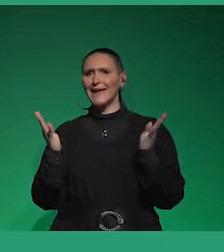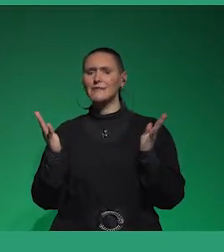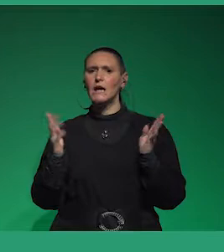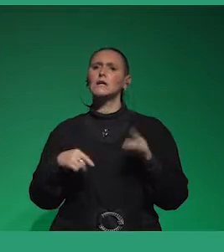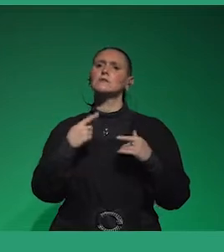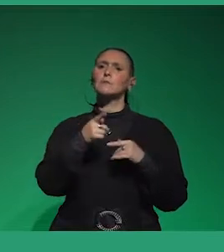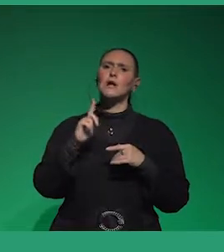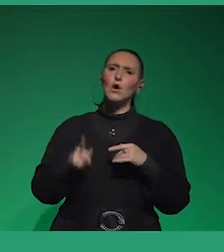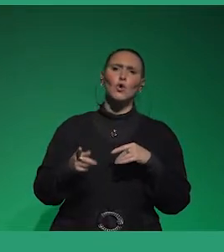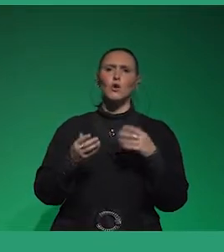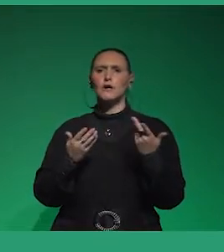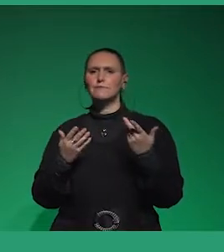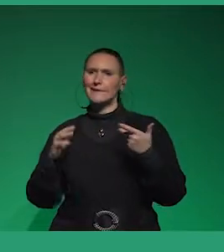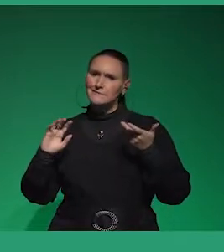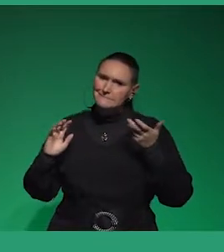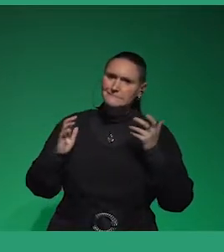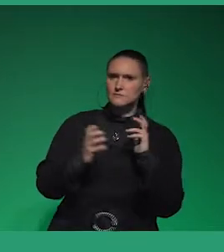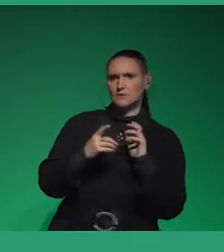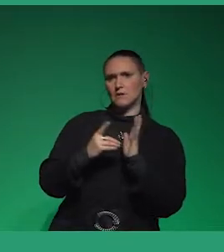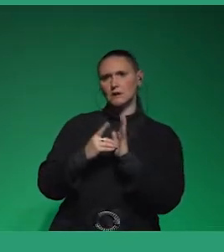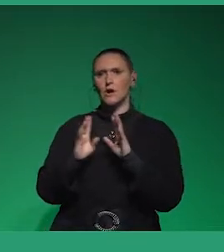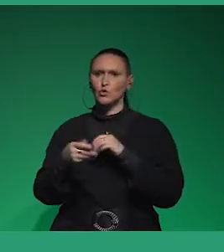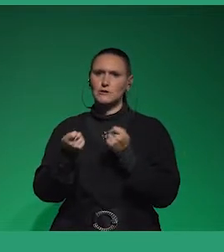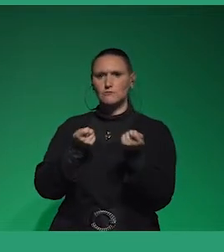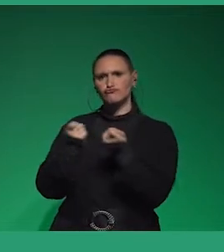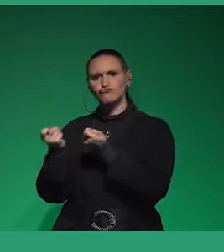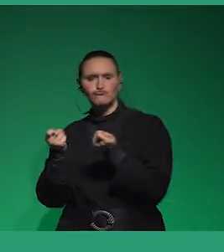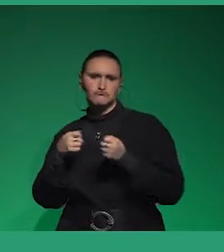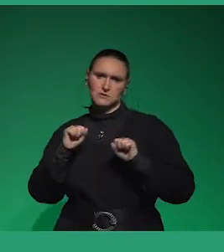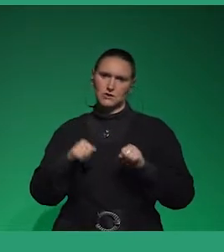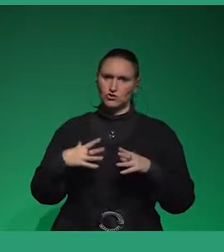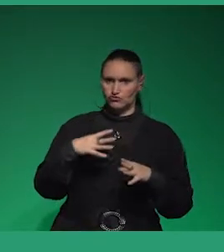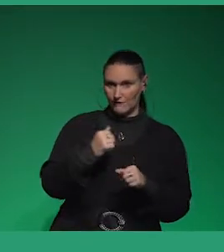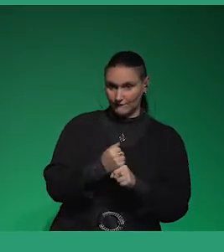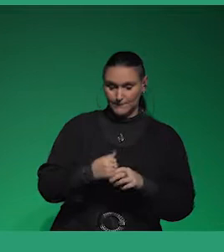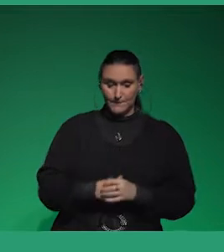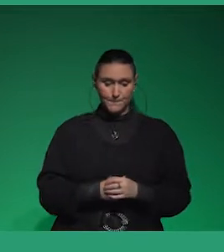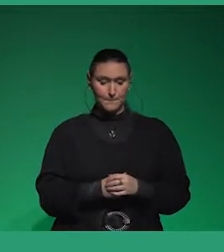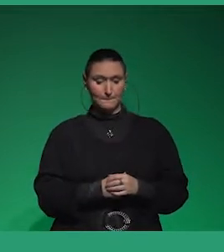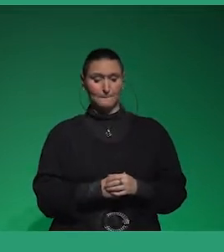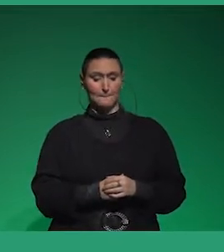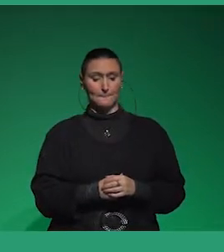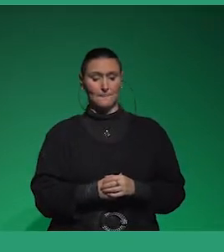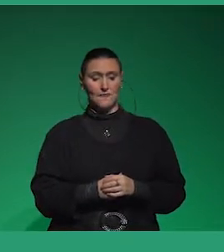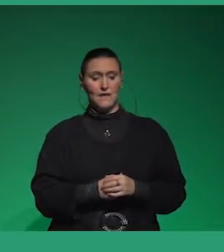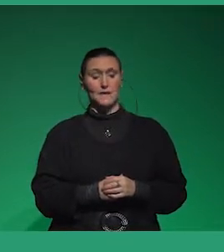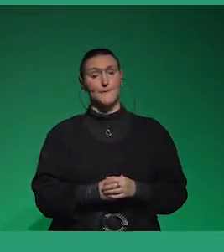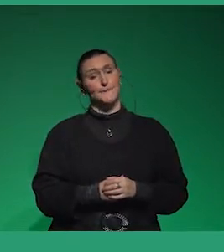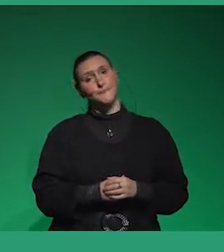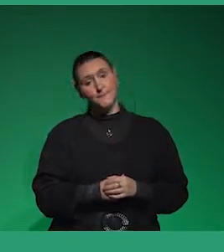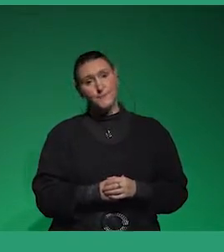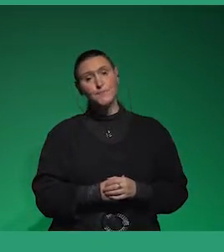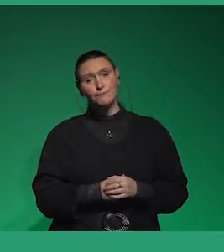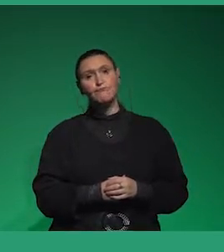compatible regulation within the 2 countries. And not only in